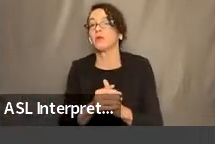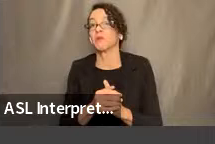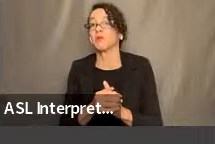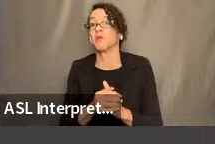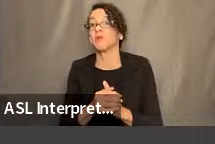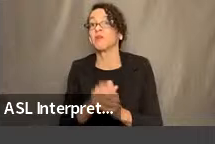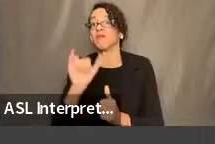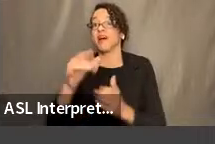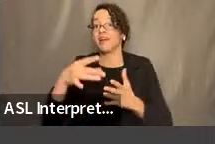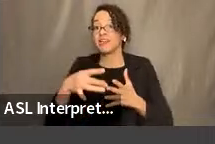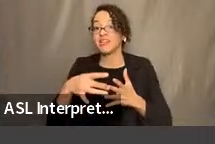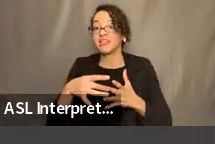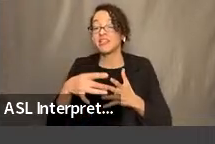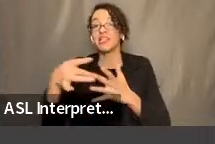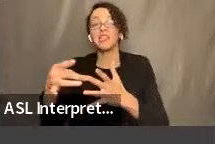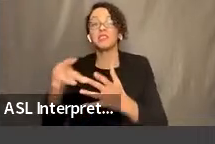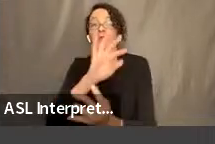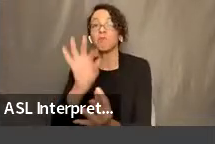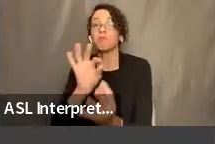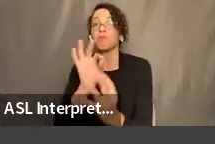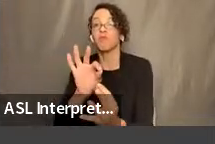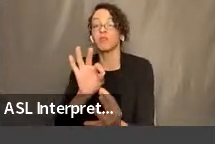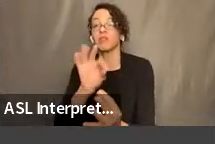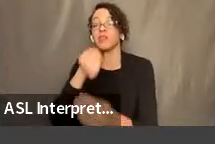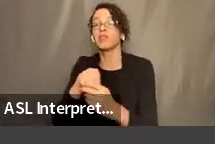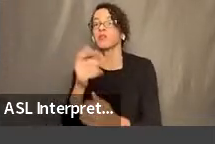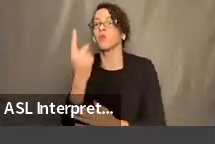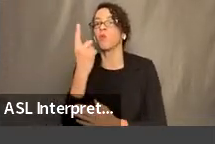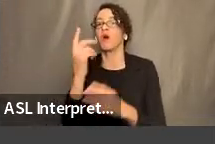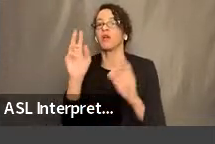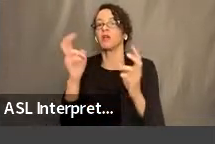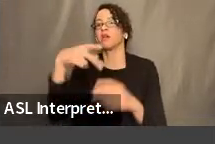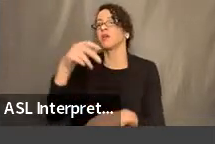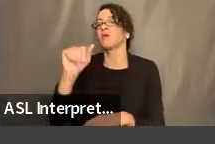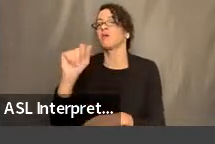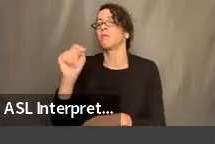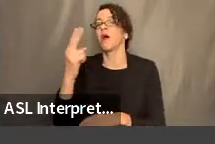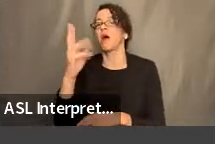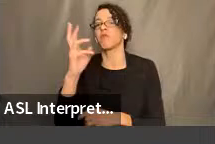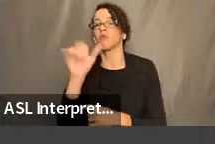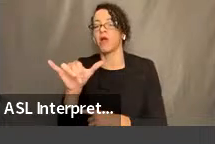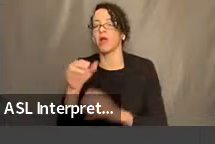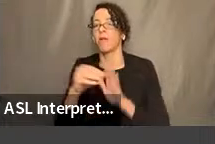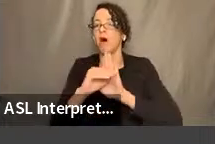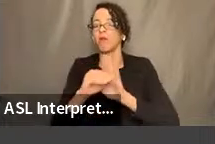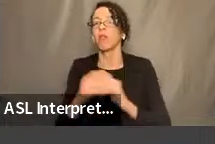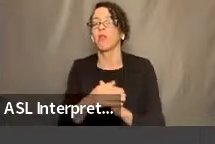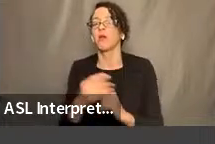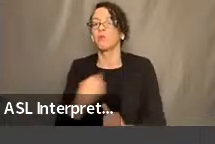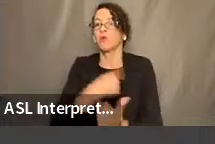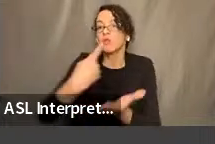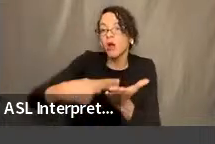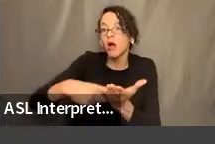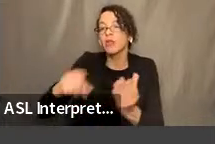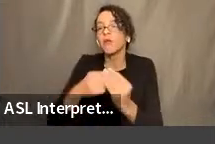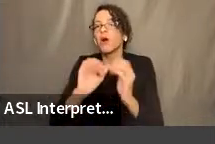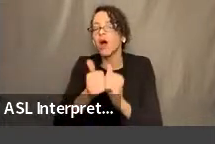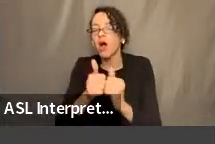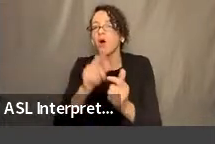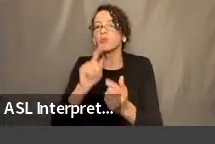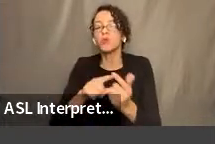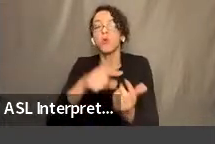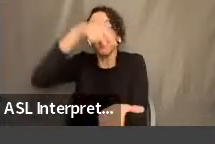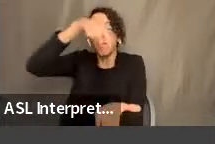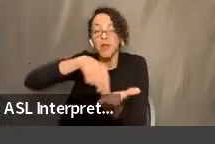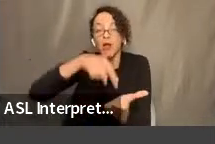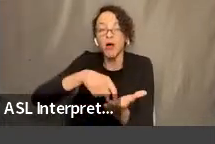one pathway model. We'll be talking about right now for reimbursement, an ambulance company has one way to get reimbursed, and we really